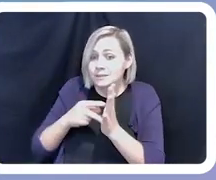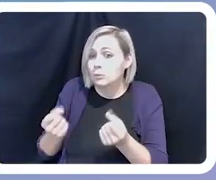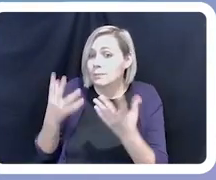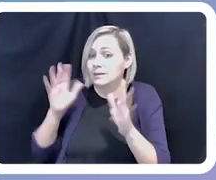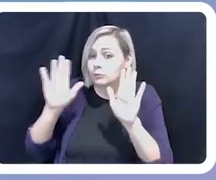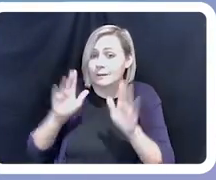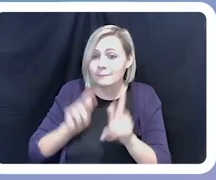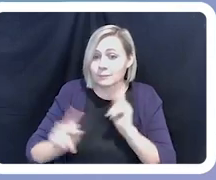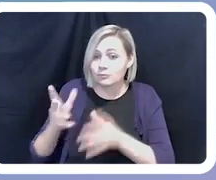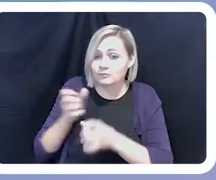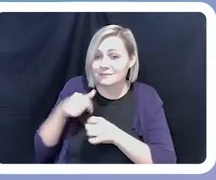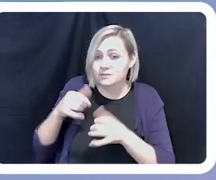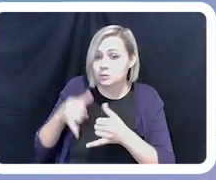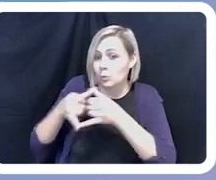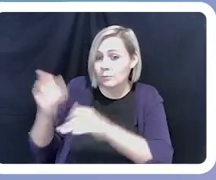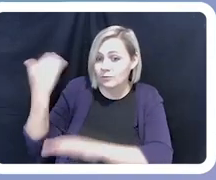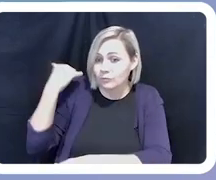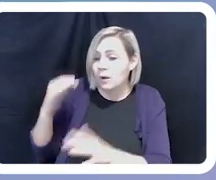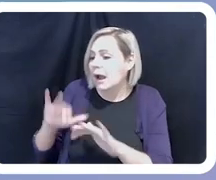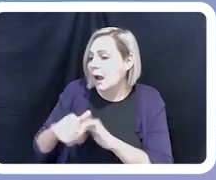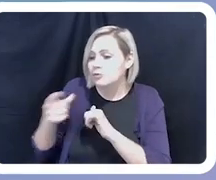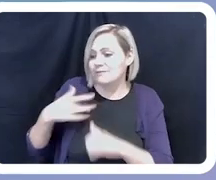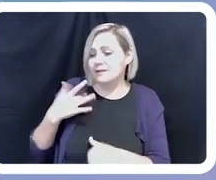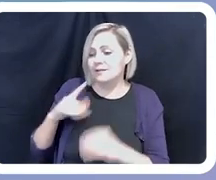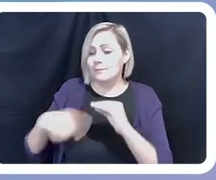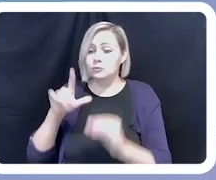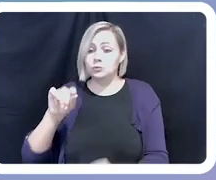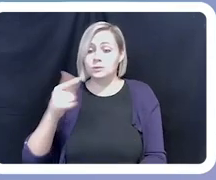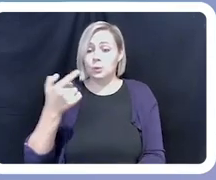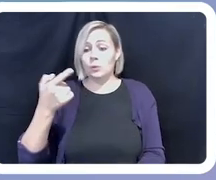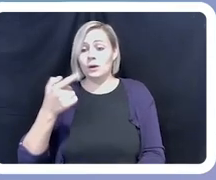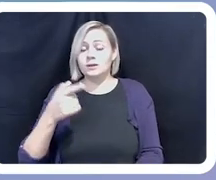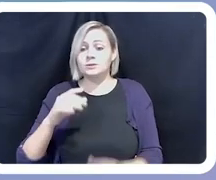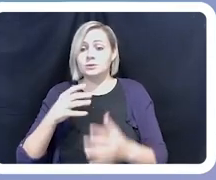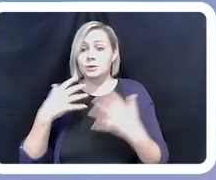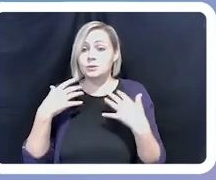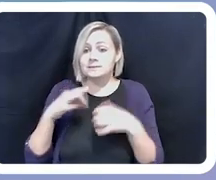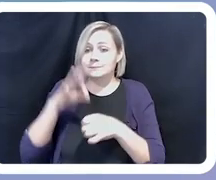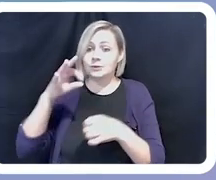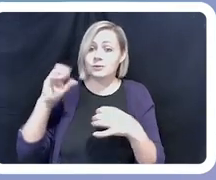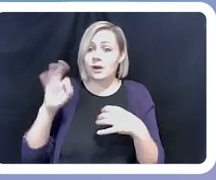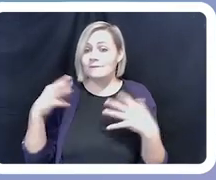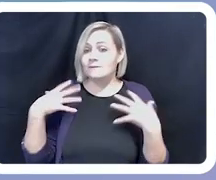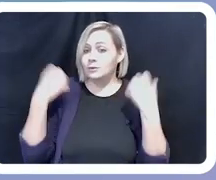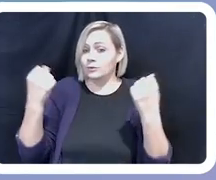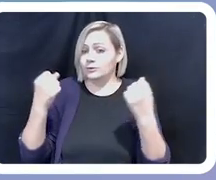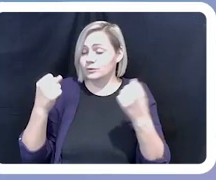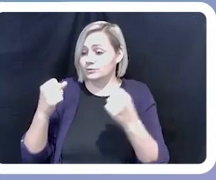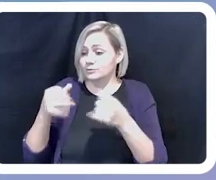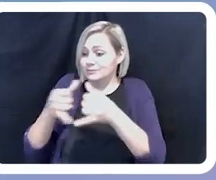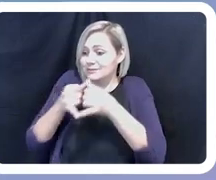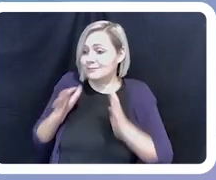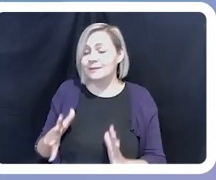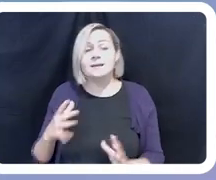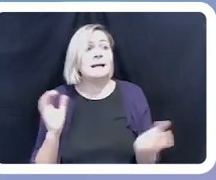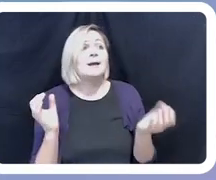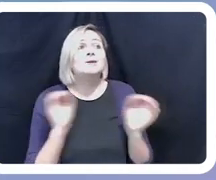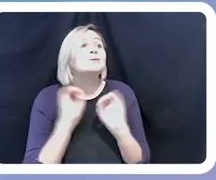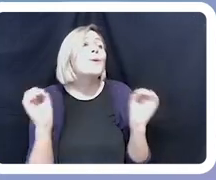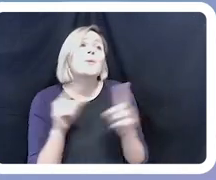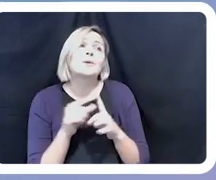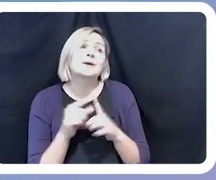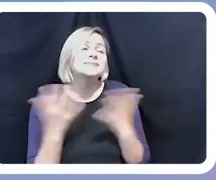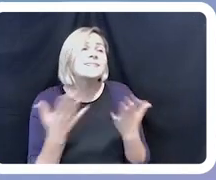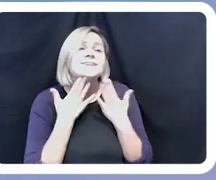great people have received this award in the past. How do you feel about being our 2021 Spirit of Courage recipient? I'm speechless.